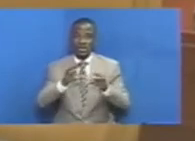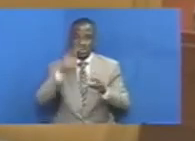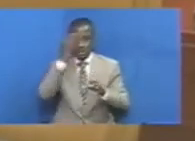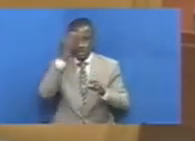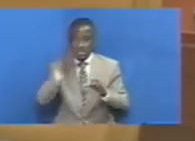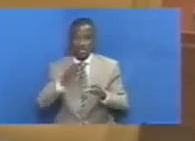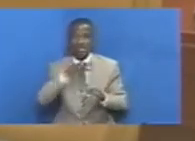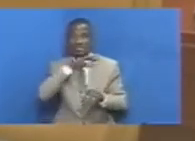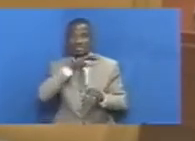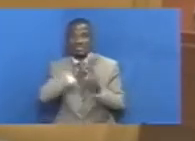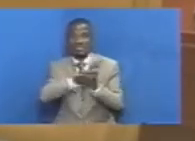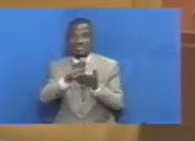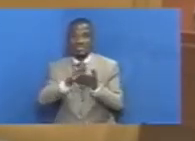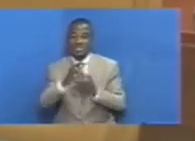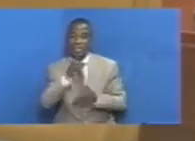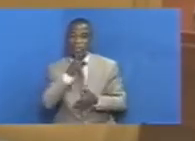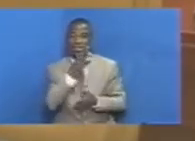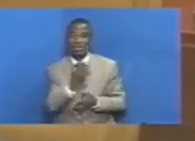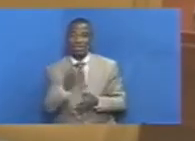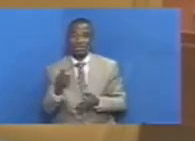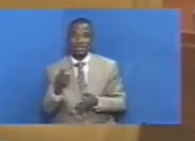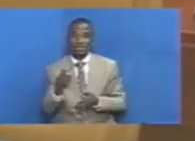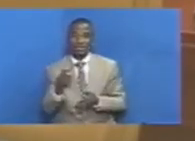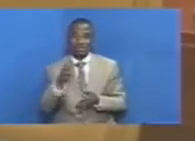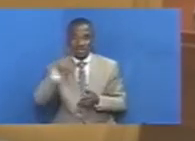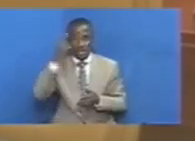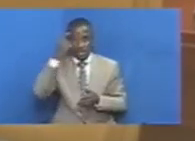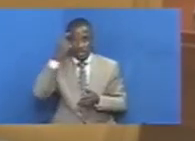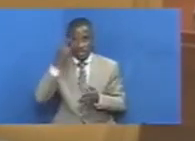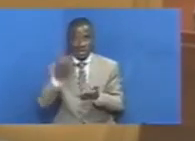Plantation, Water Resources, the Government of Ghana,